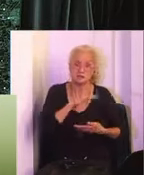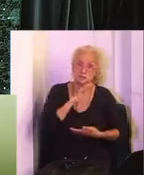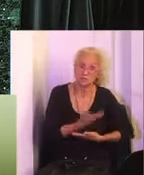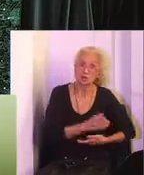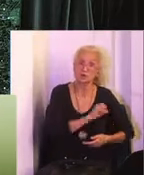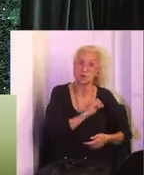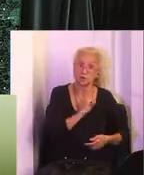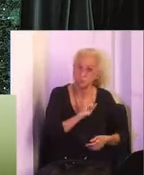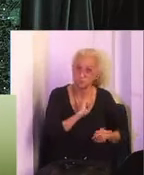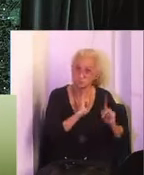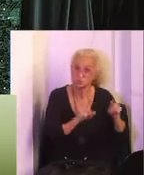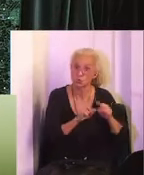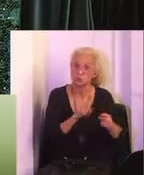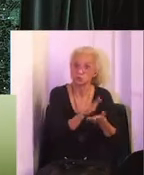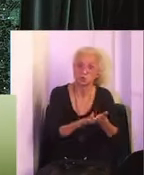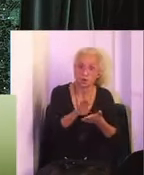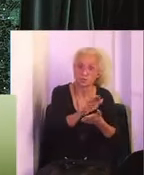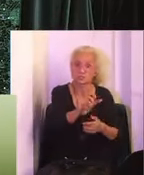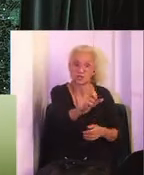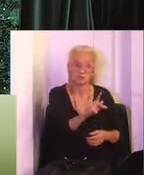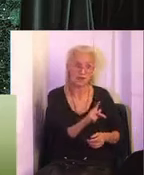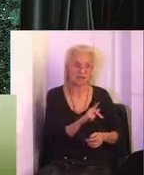come back. And then the daughter would be the boss.